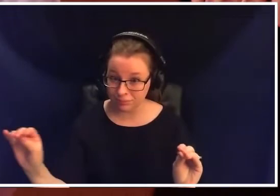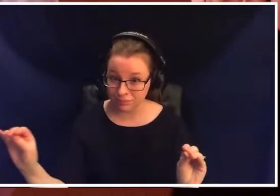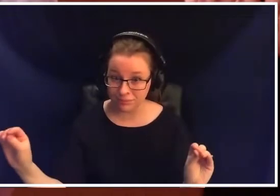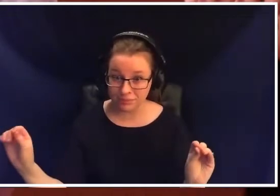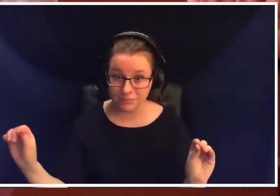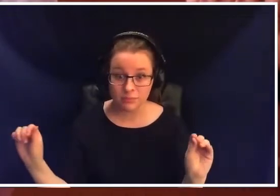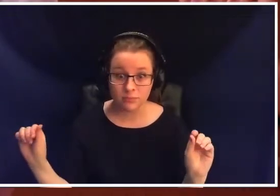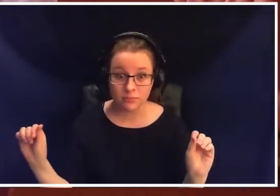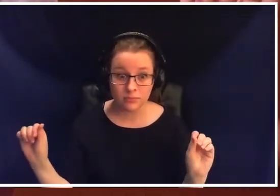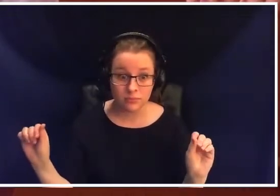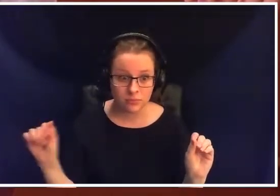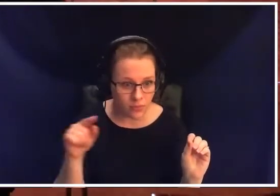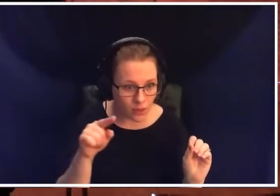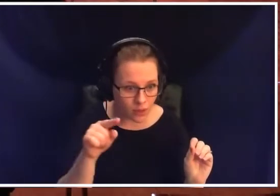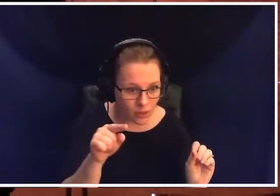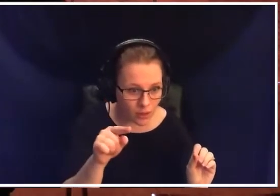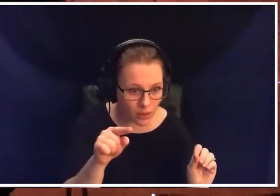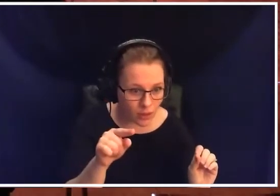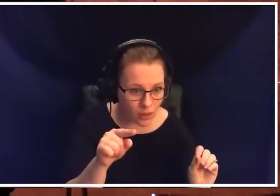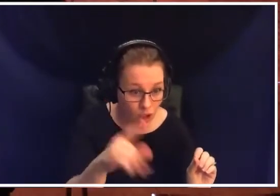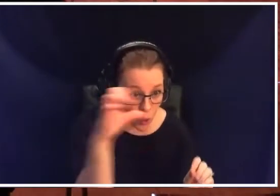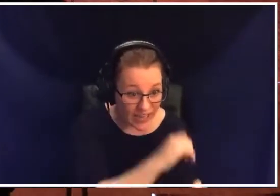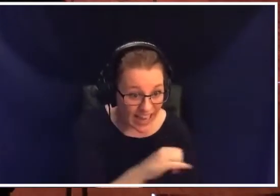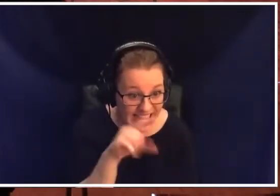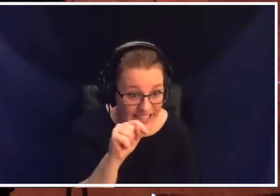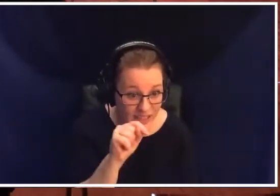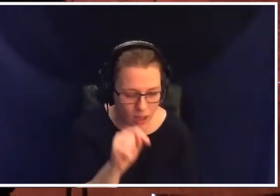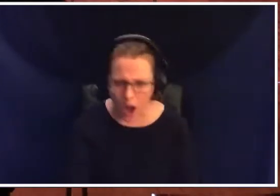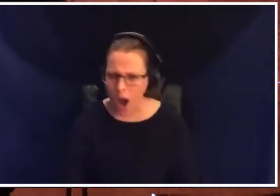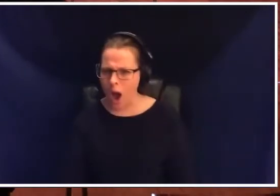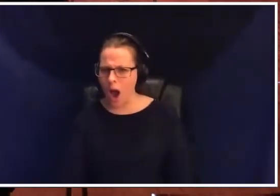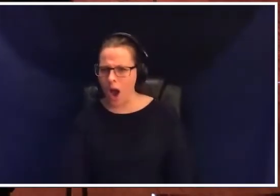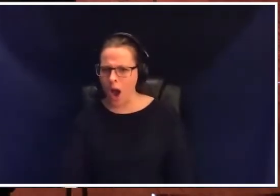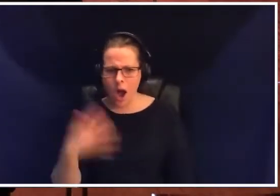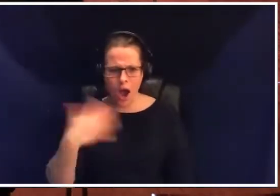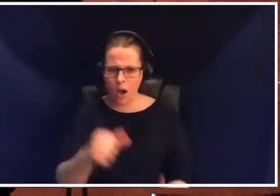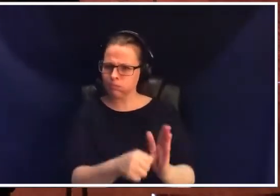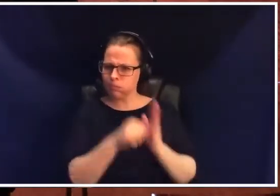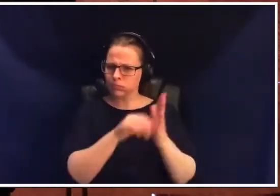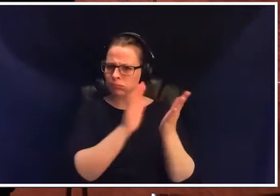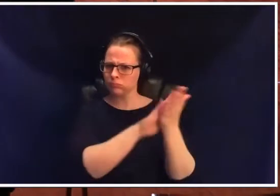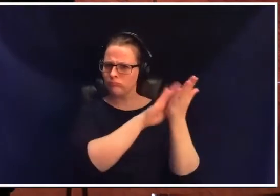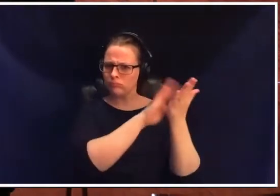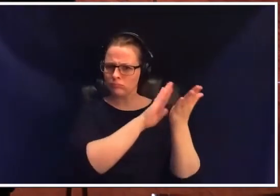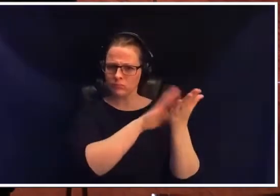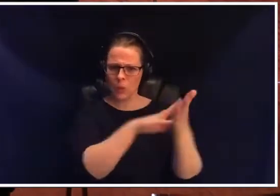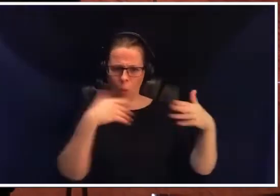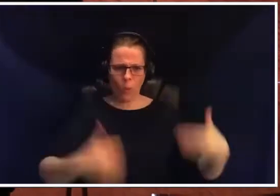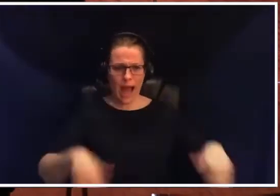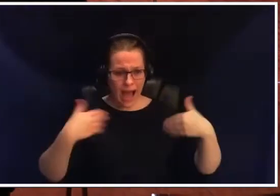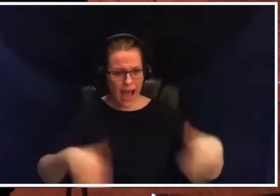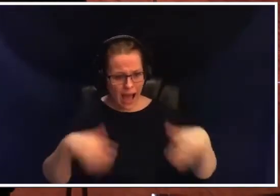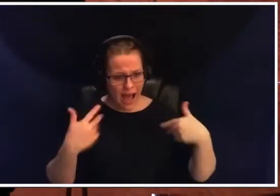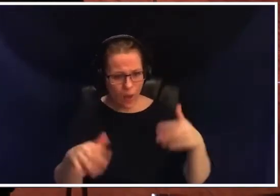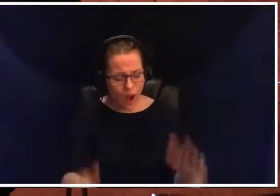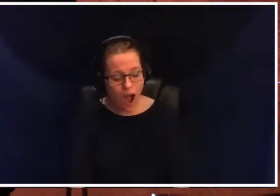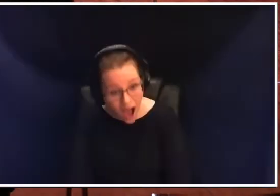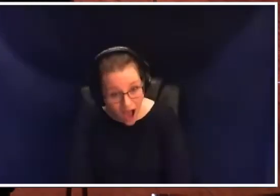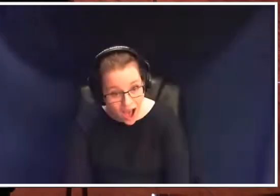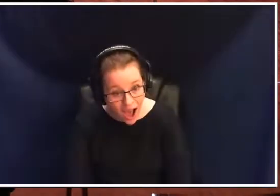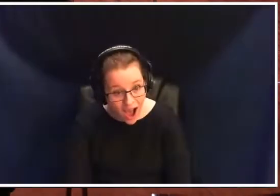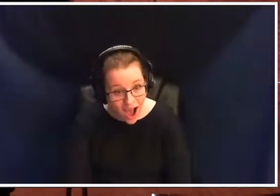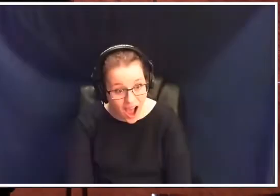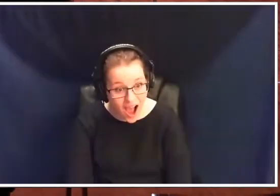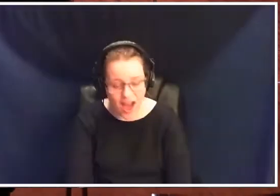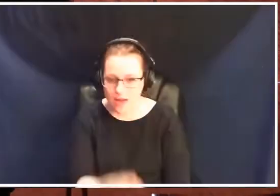You got it! You got it! You're so good at this! Oh my gosh! Round of applause, round of applause, round of applause. You are